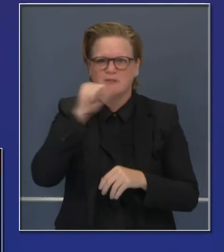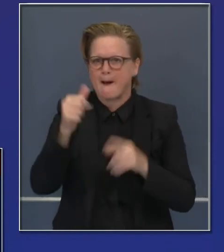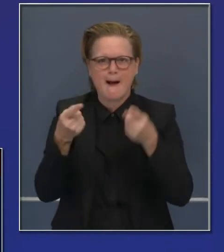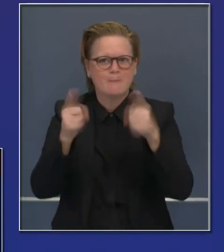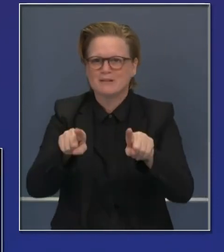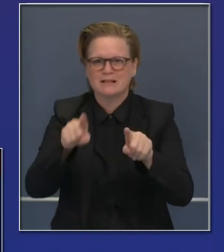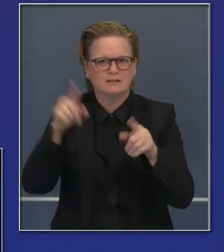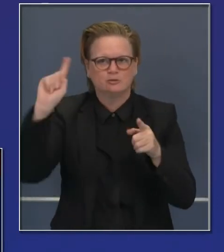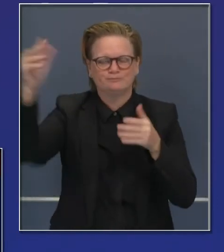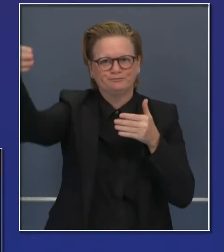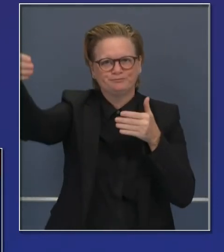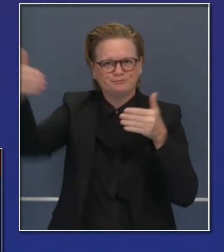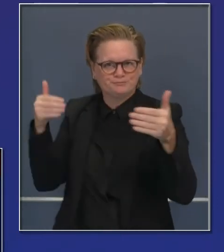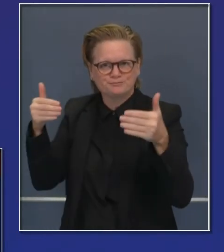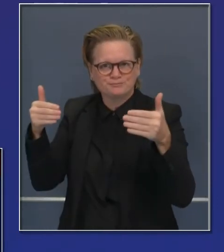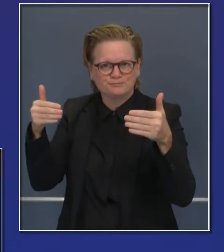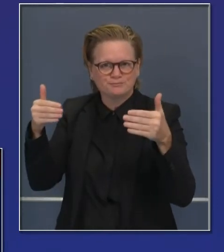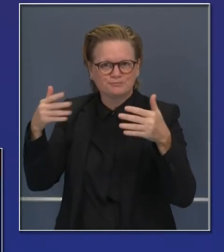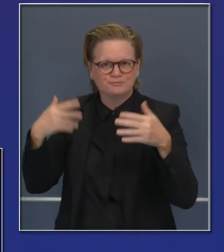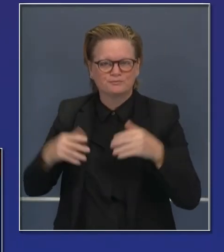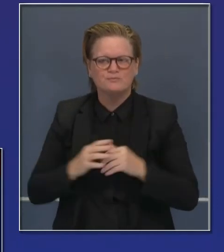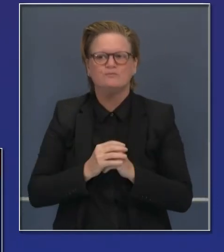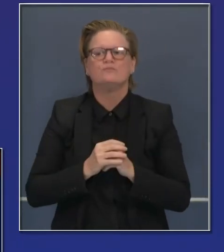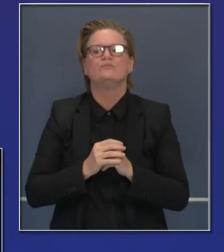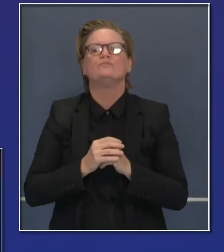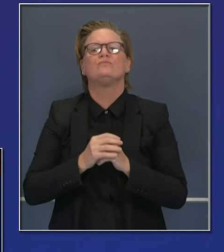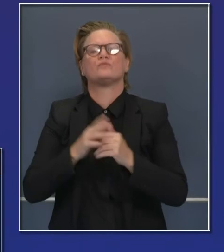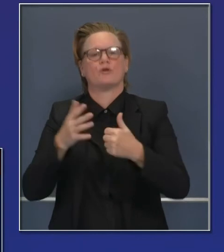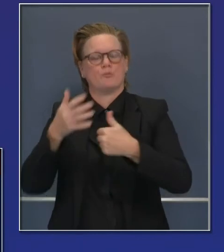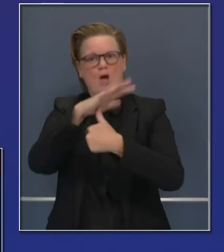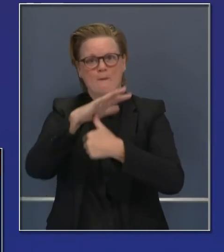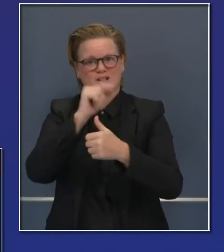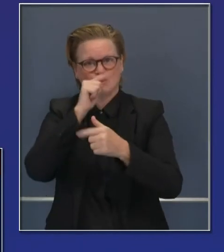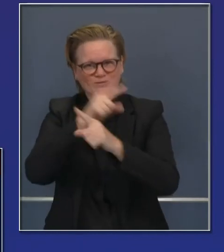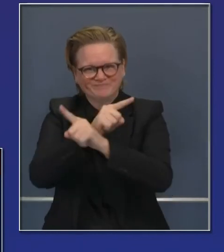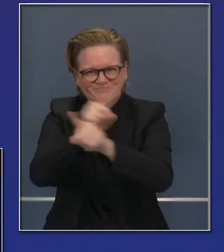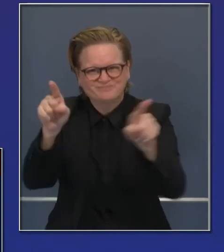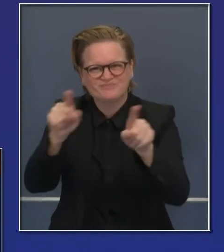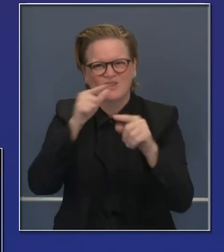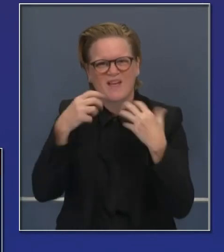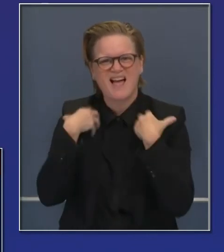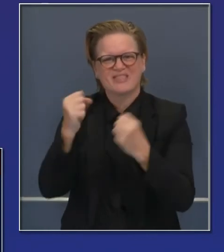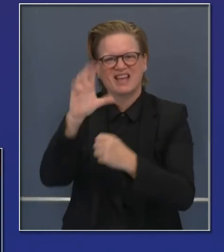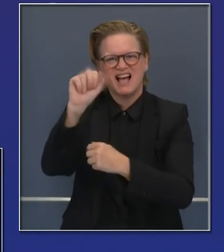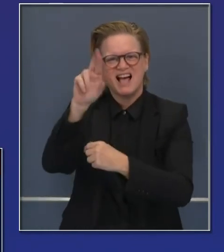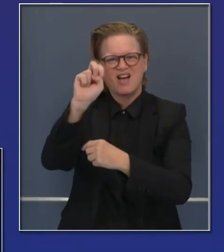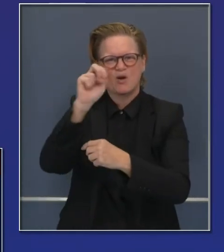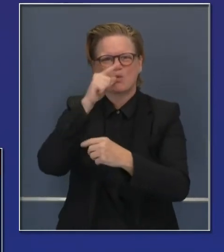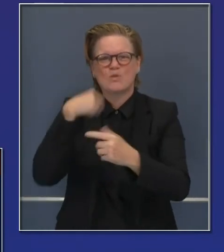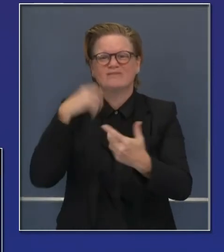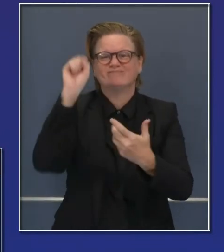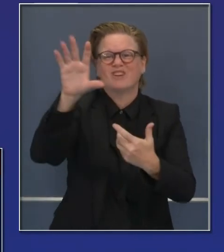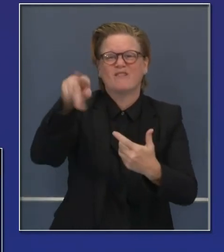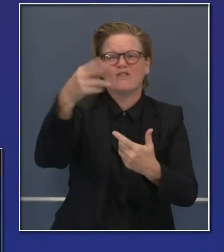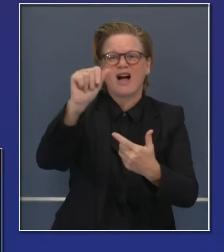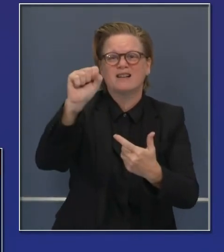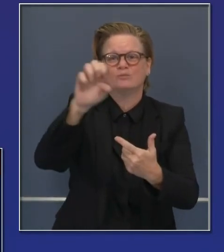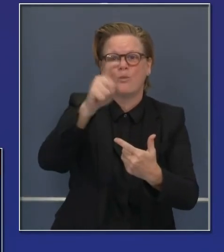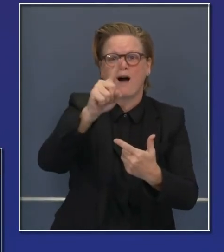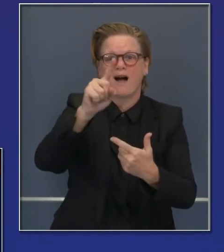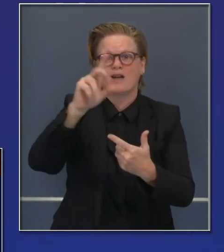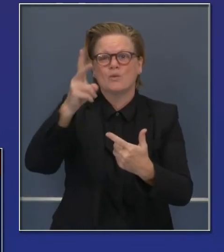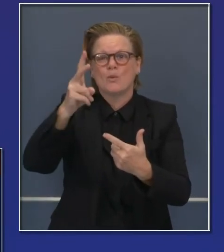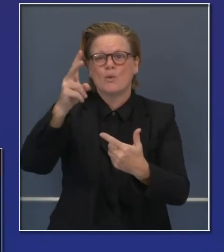will prioritize and we will expect that everyone in the healthcare delivery system is held to the same